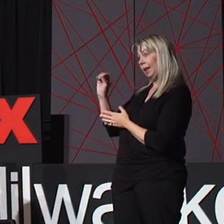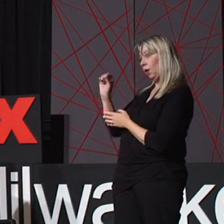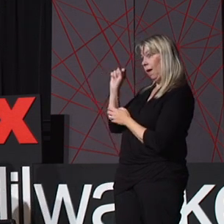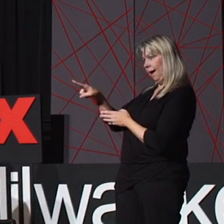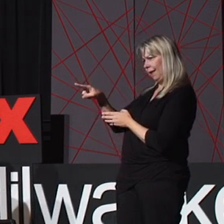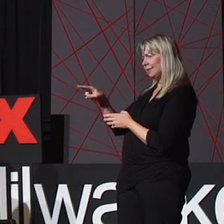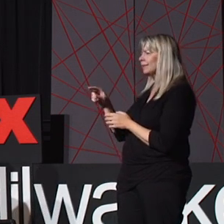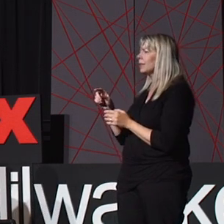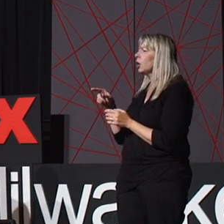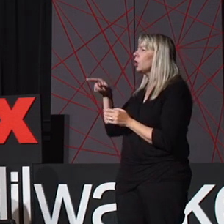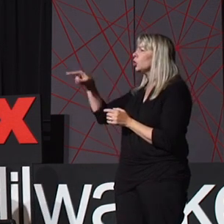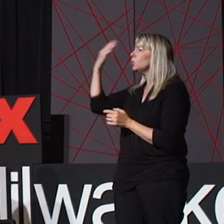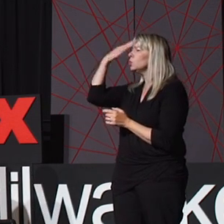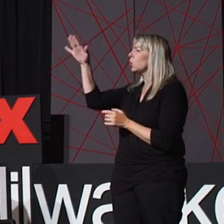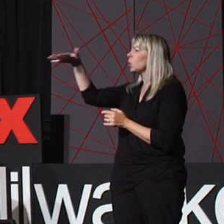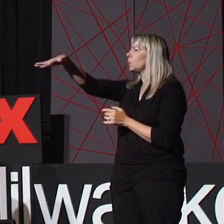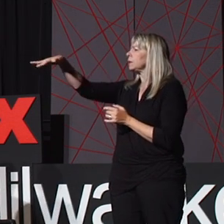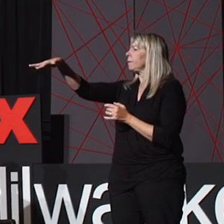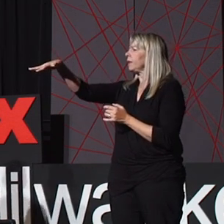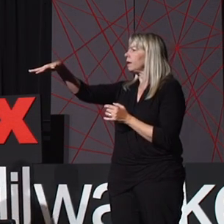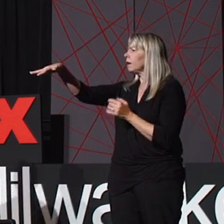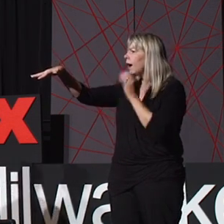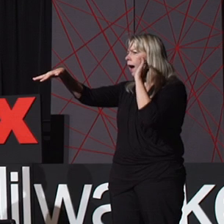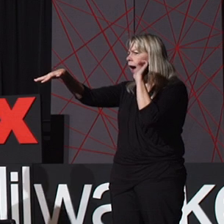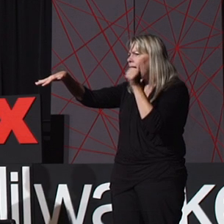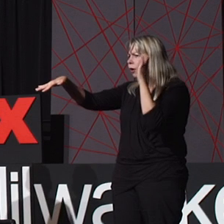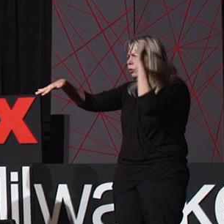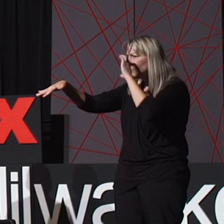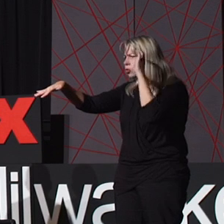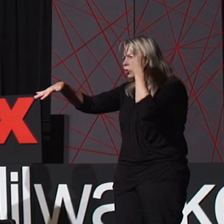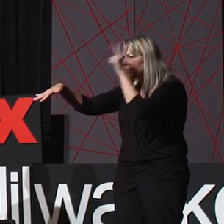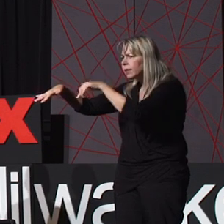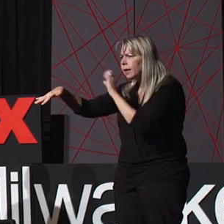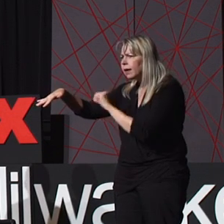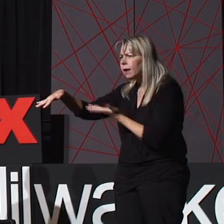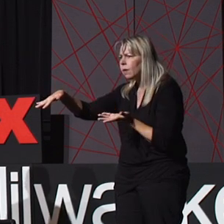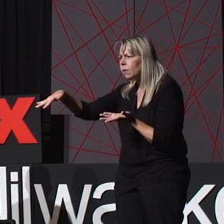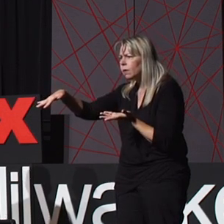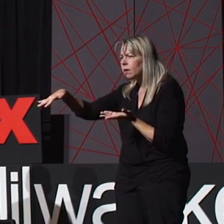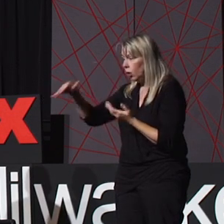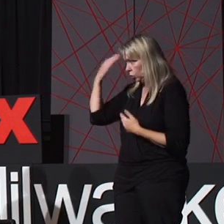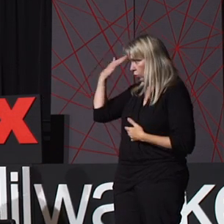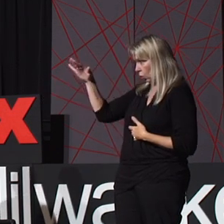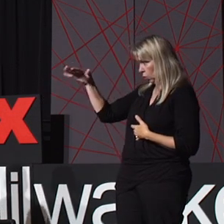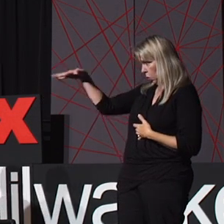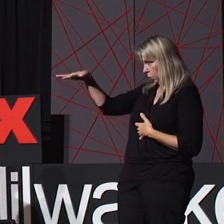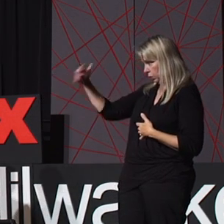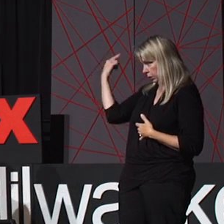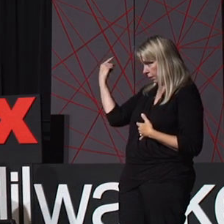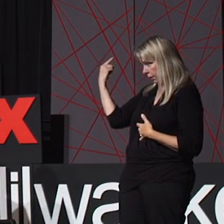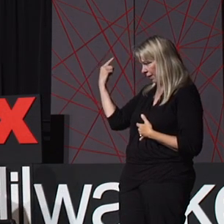how do you search for something that you do not know? If you meet it, how will you know this is what you're searching for? Basically, Plato